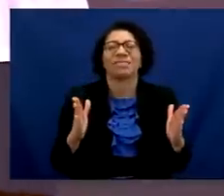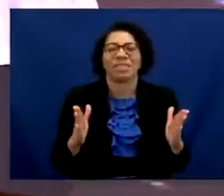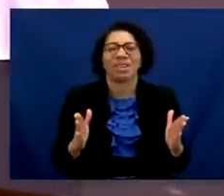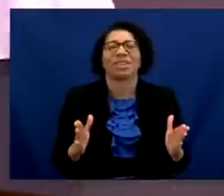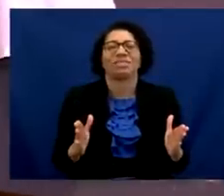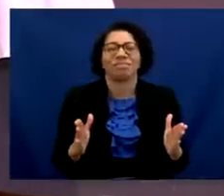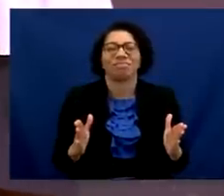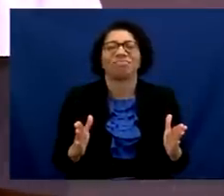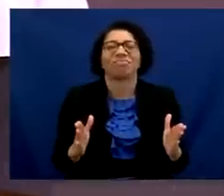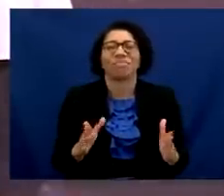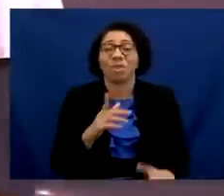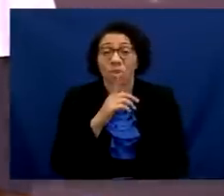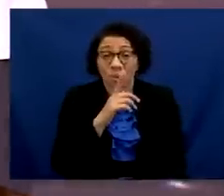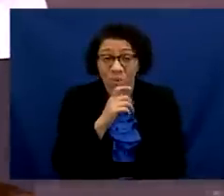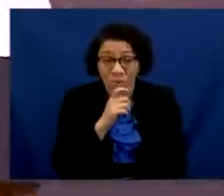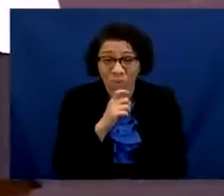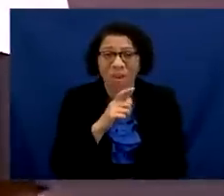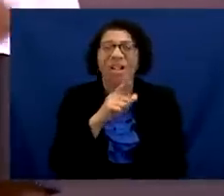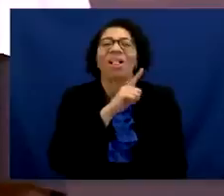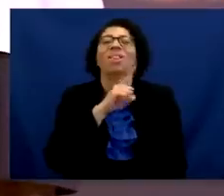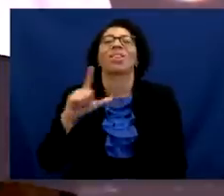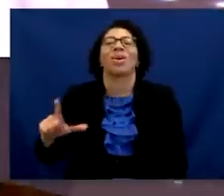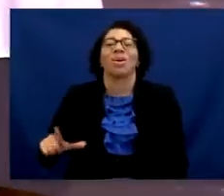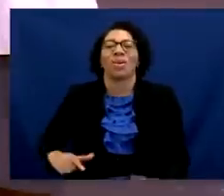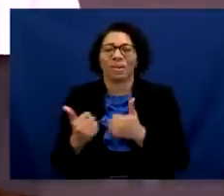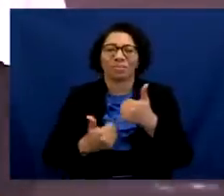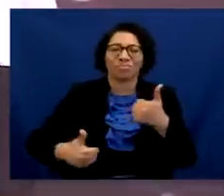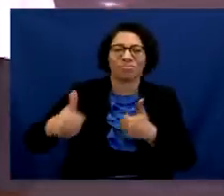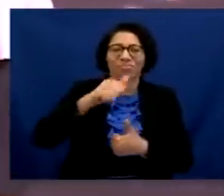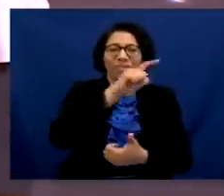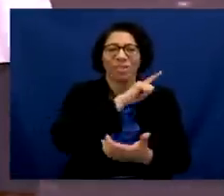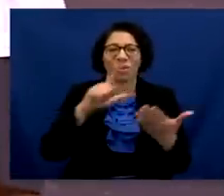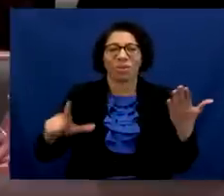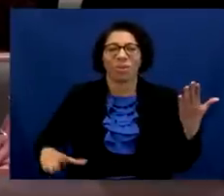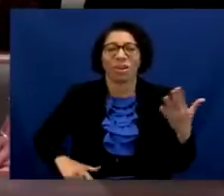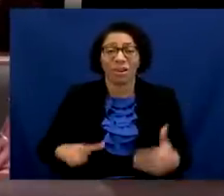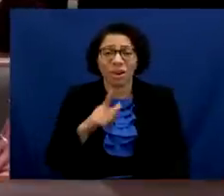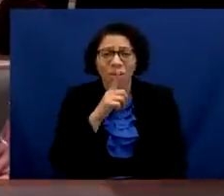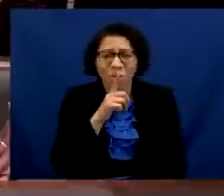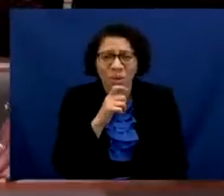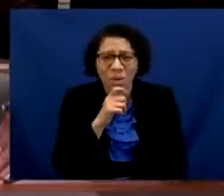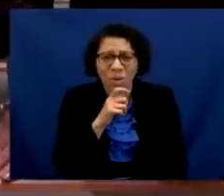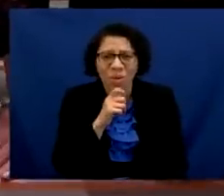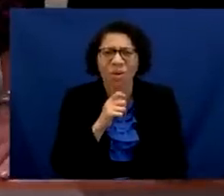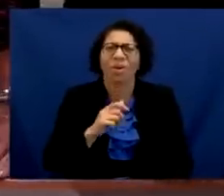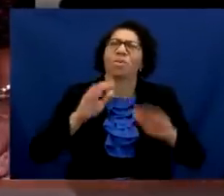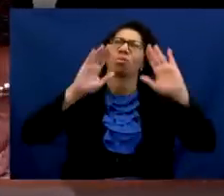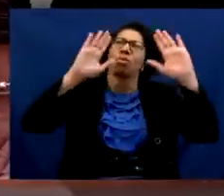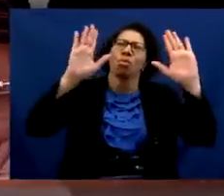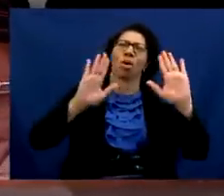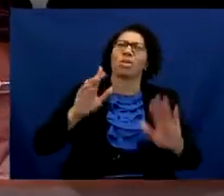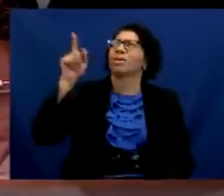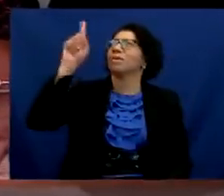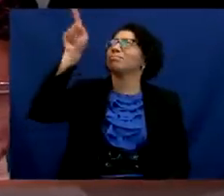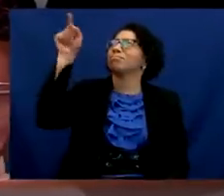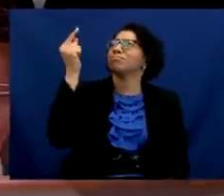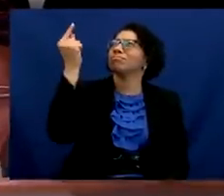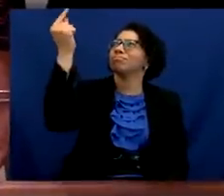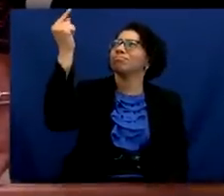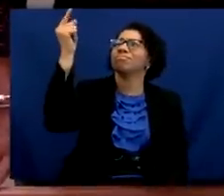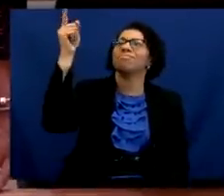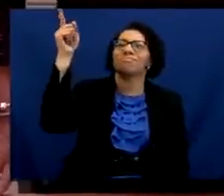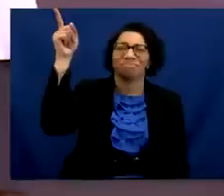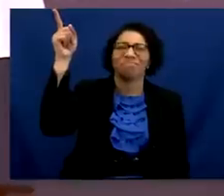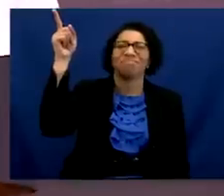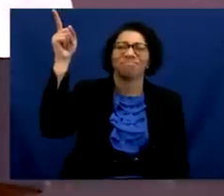About the Lord of Lords. We're talking about the great I am.